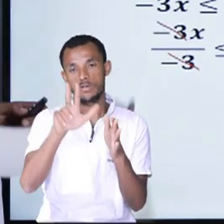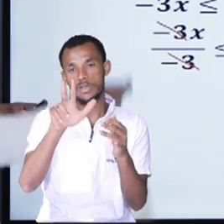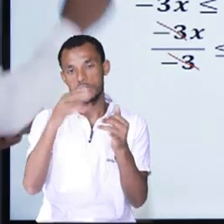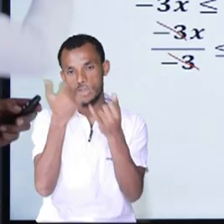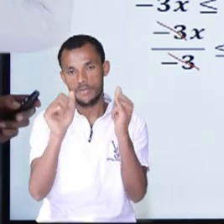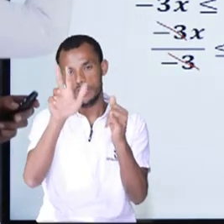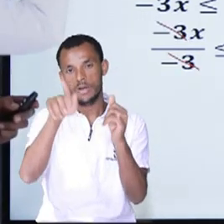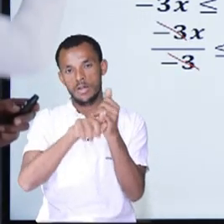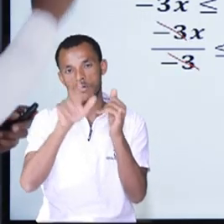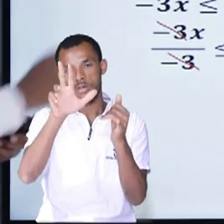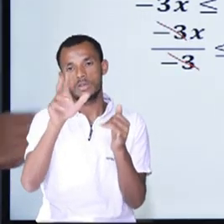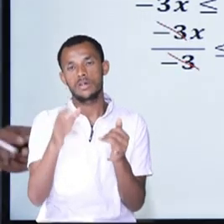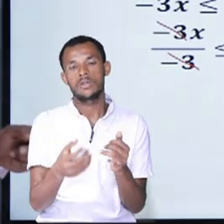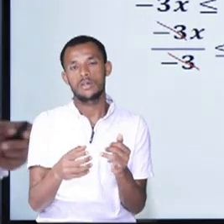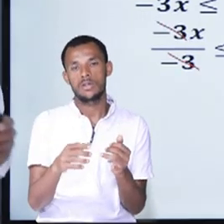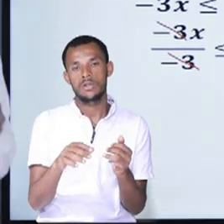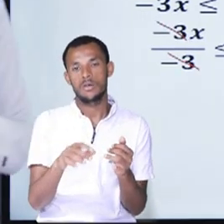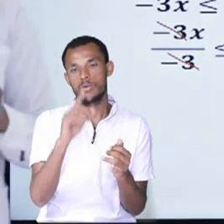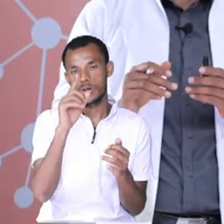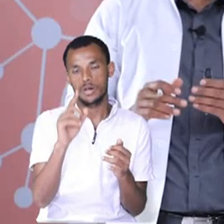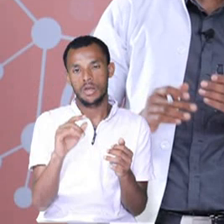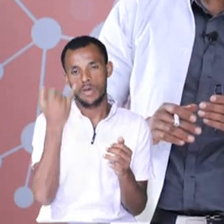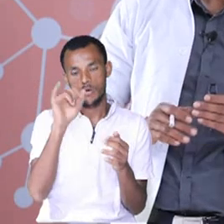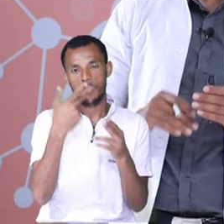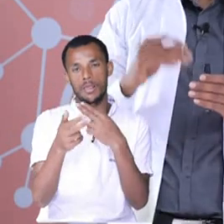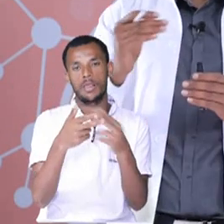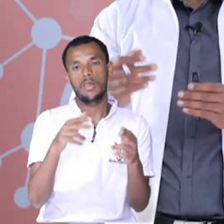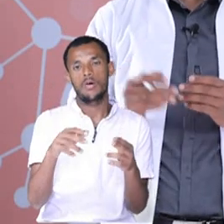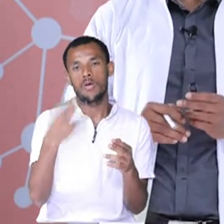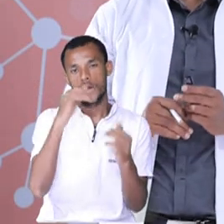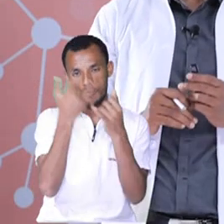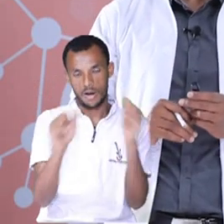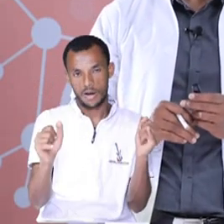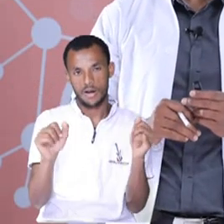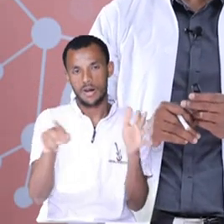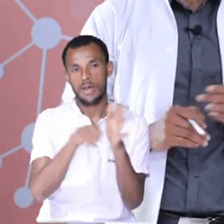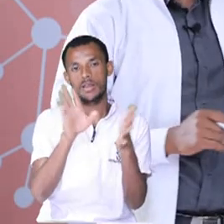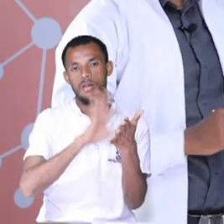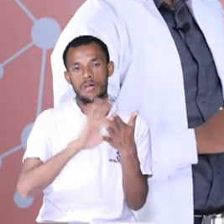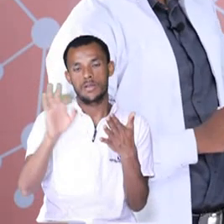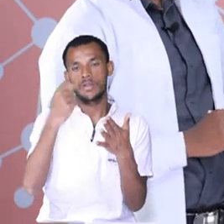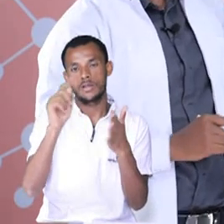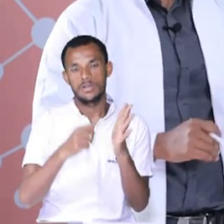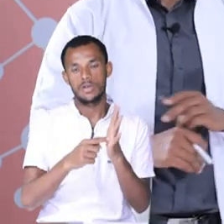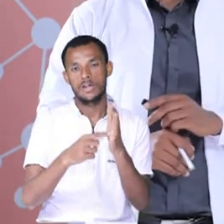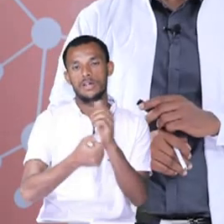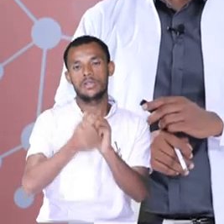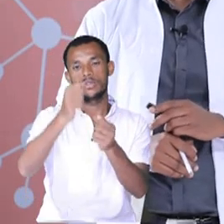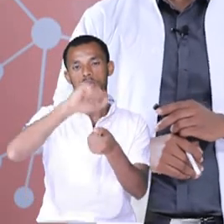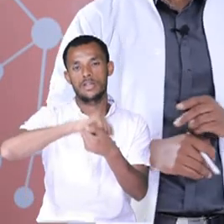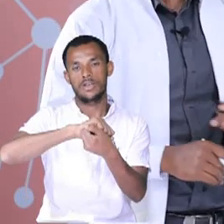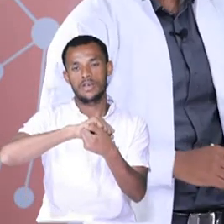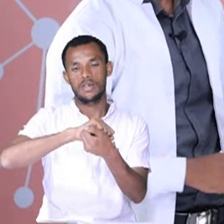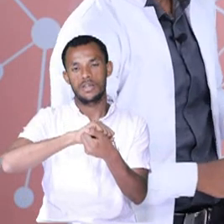cancelled by negative 3. As I told you before, if you multiply or dividing by negative number, the sign will be